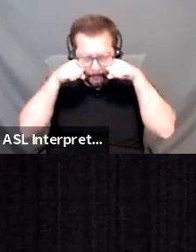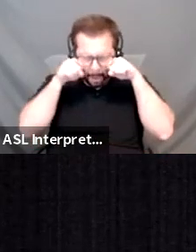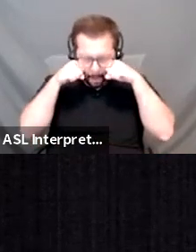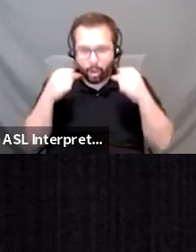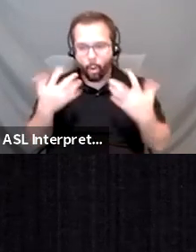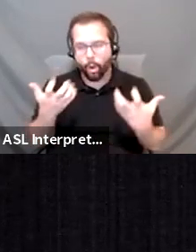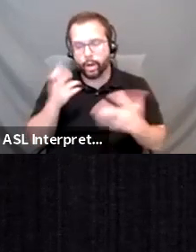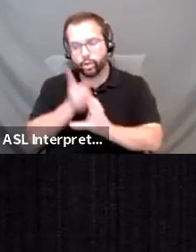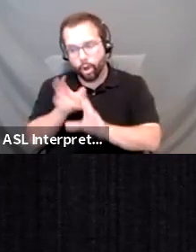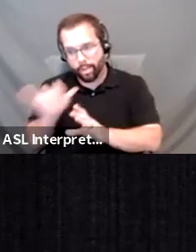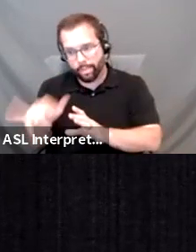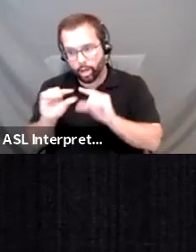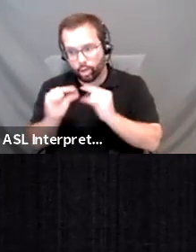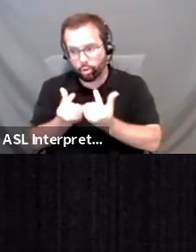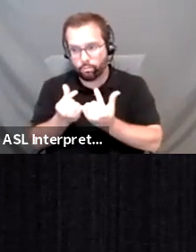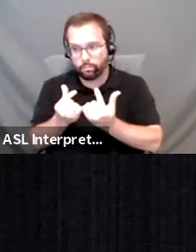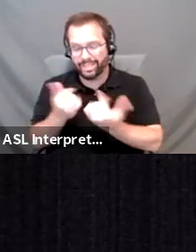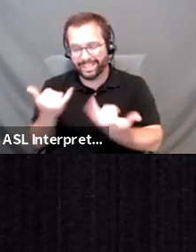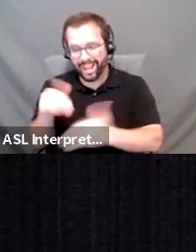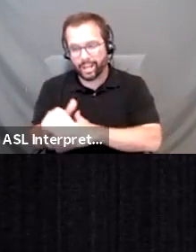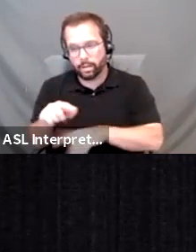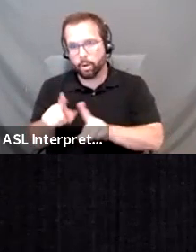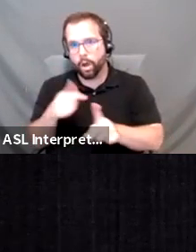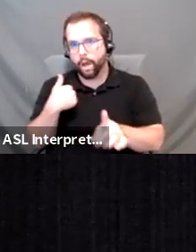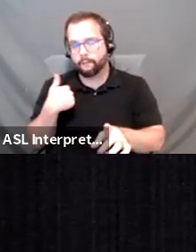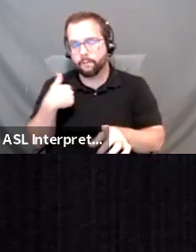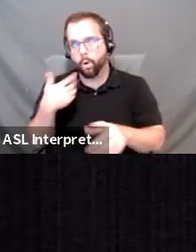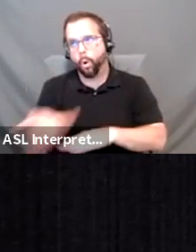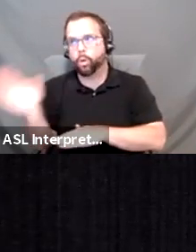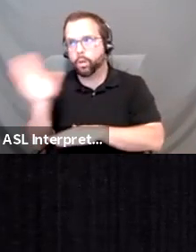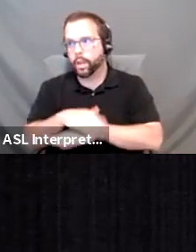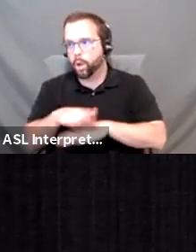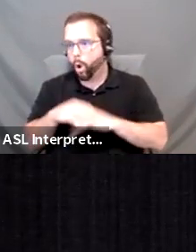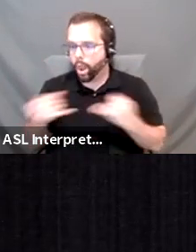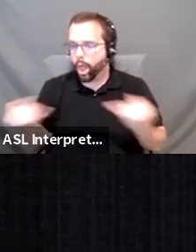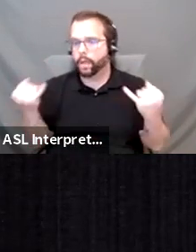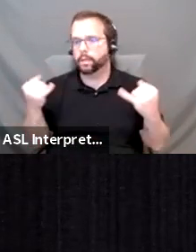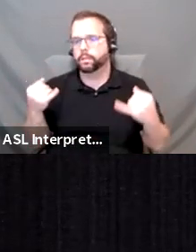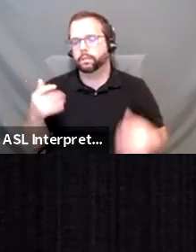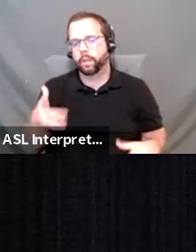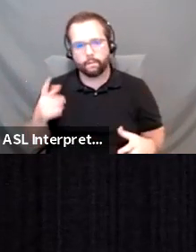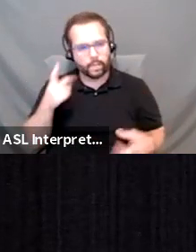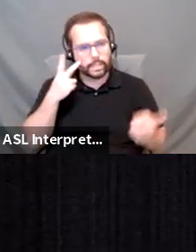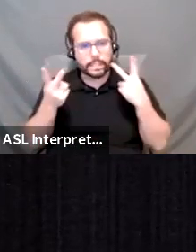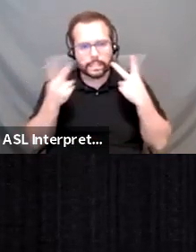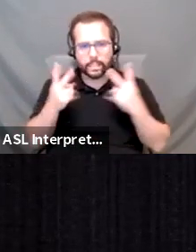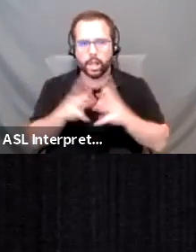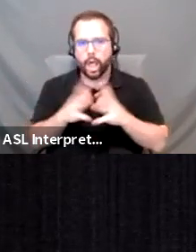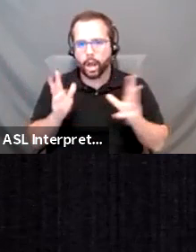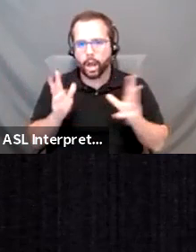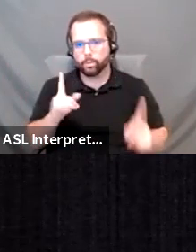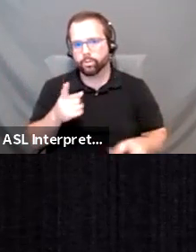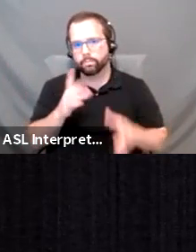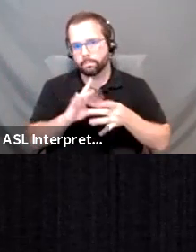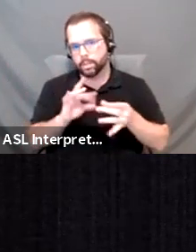but I've been online all day. I've heard a lot of people saying that. Yeah, I agree. There